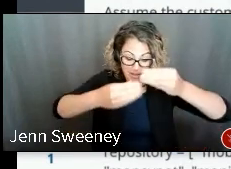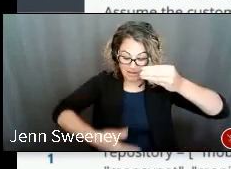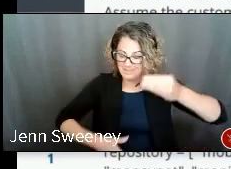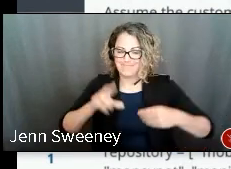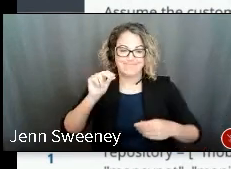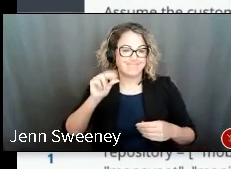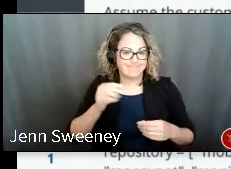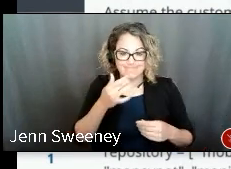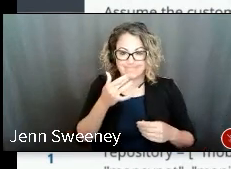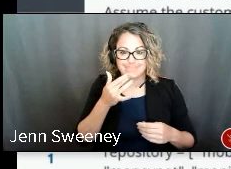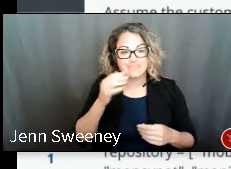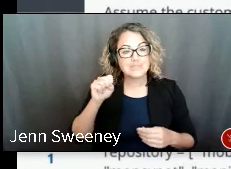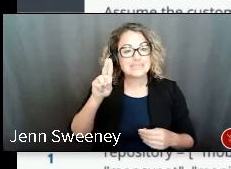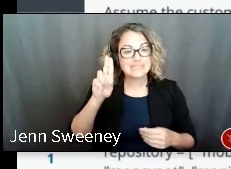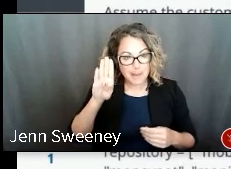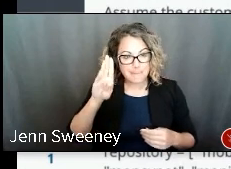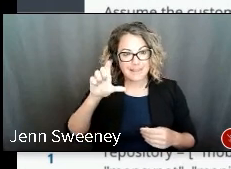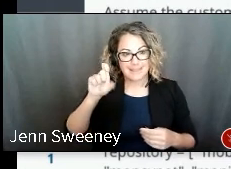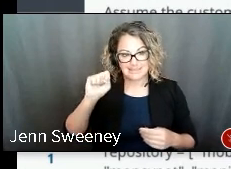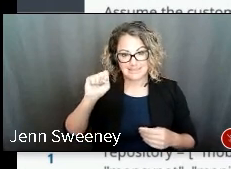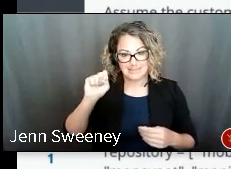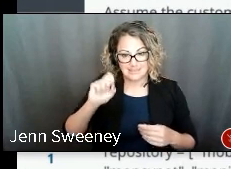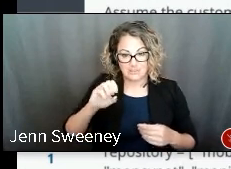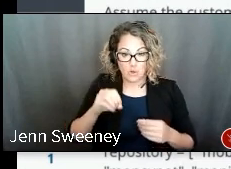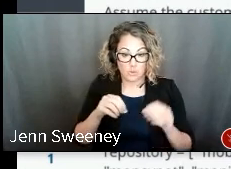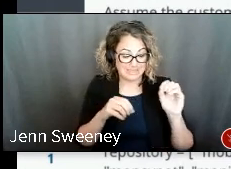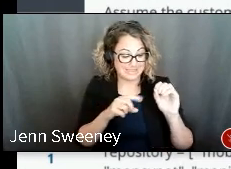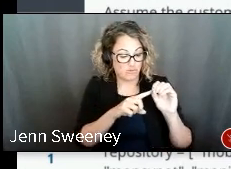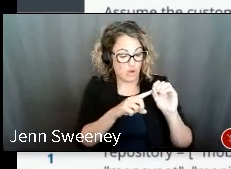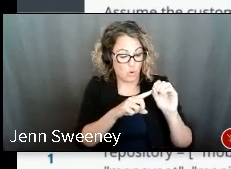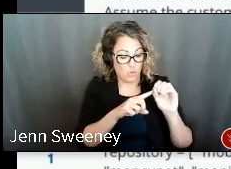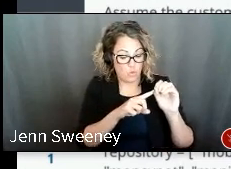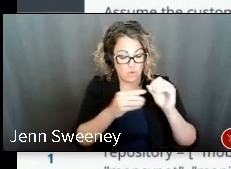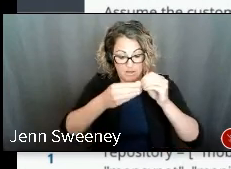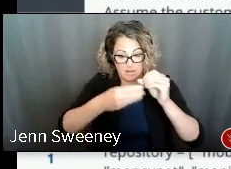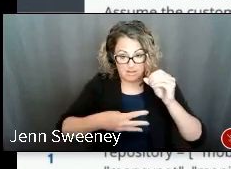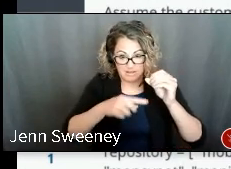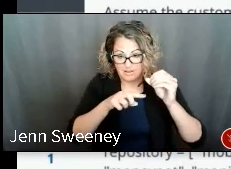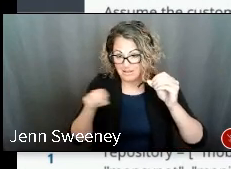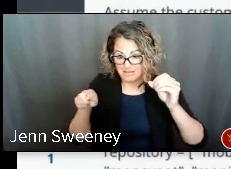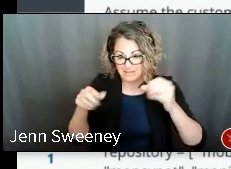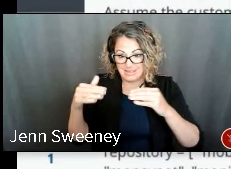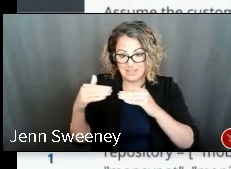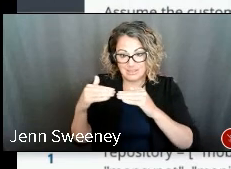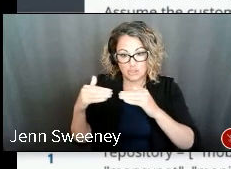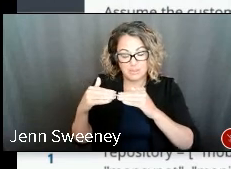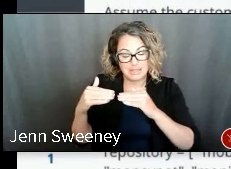So definitely from 0 index to index, it should be